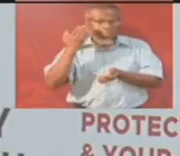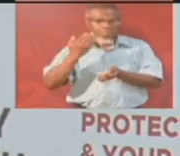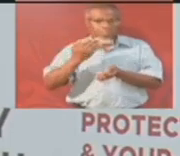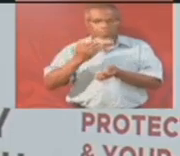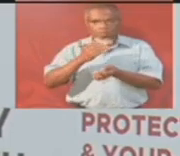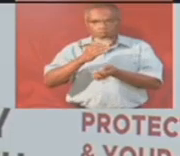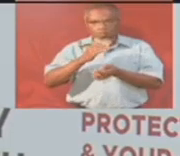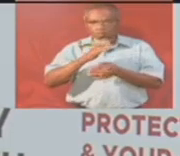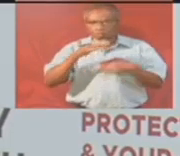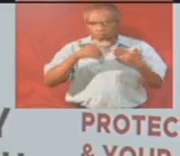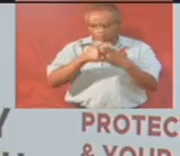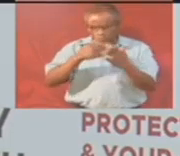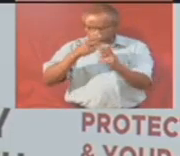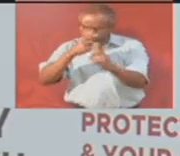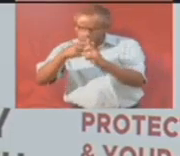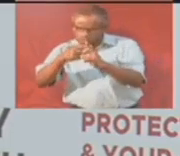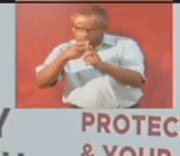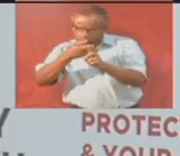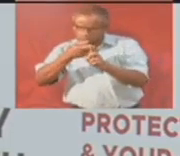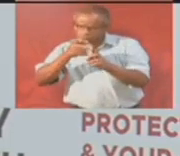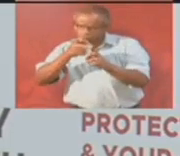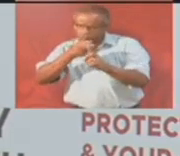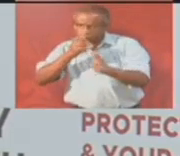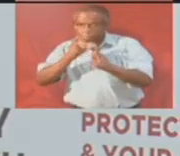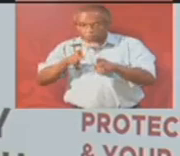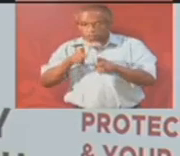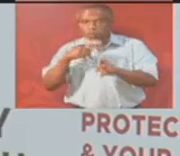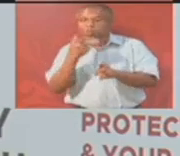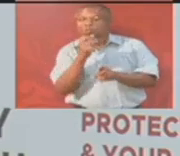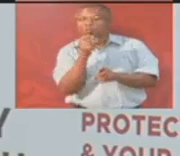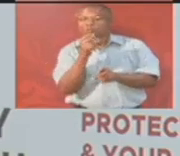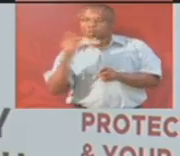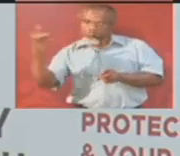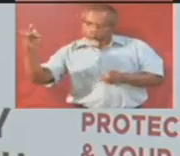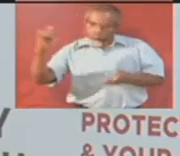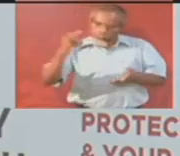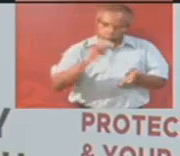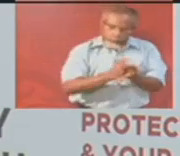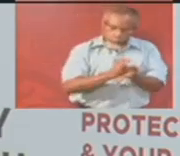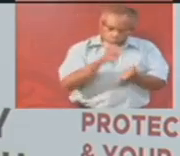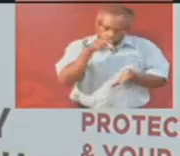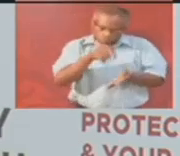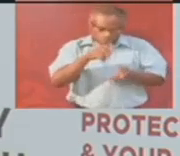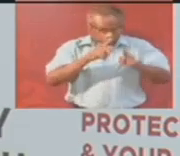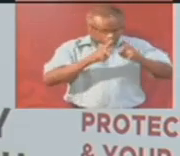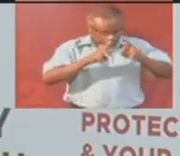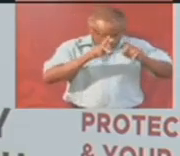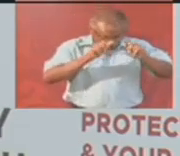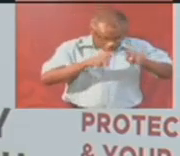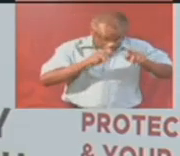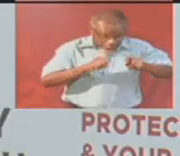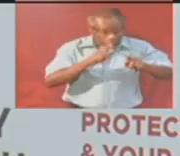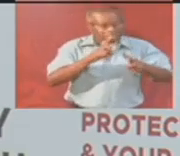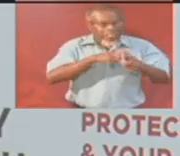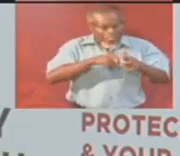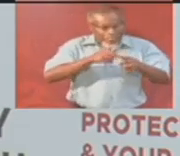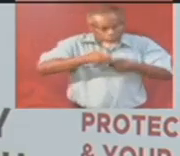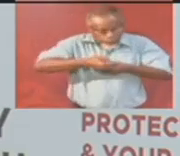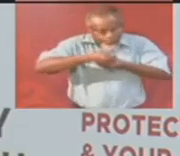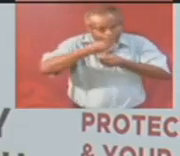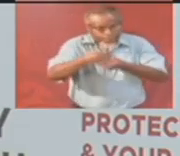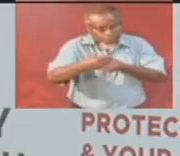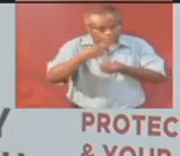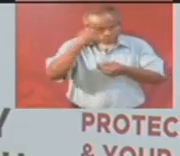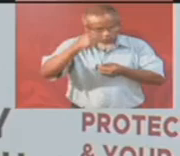as positive from the repatriated group as a first tier. Of course, looking at that particular group as a very high-risk group in terms